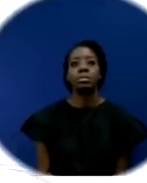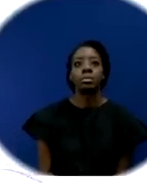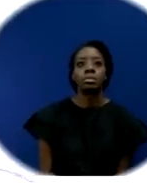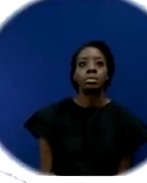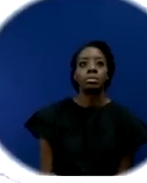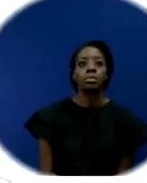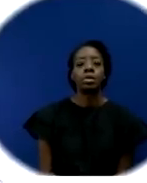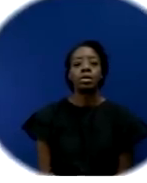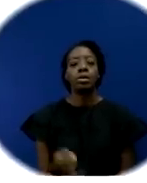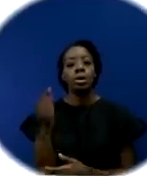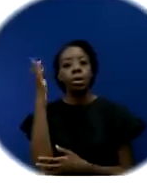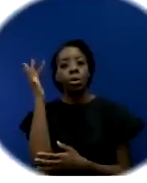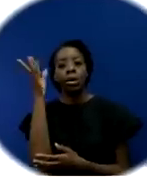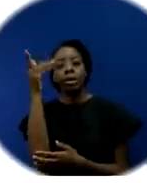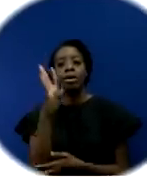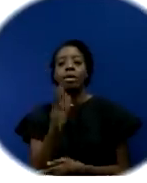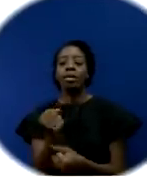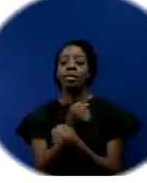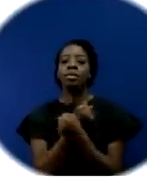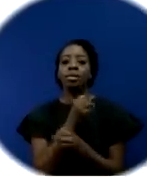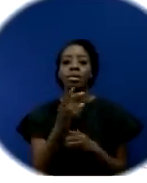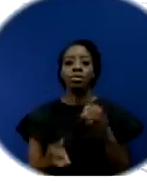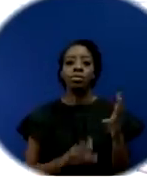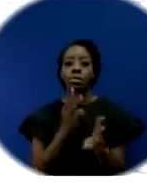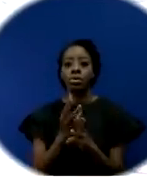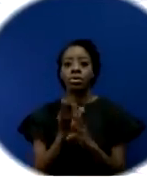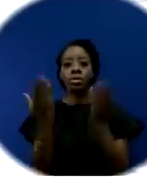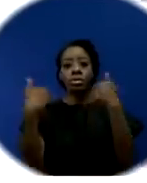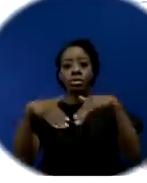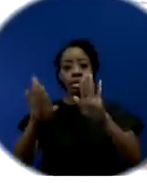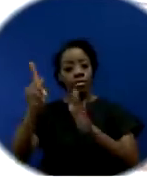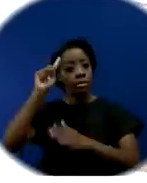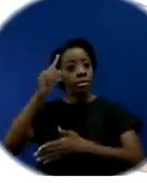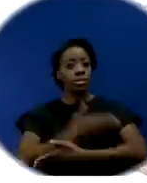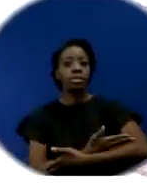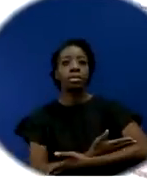God so loved the world that he gave his only begotten Son,